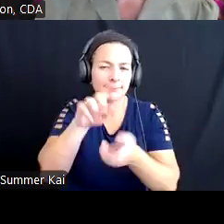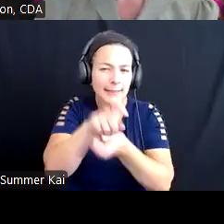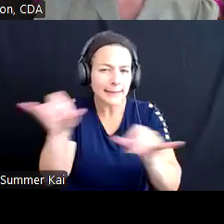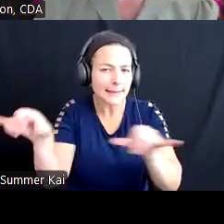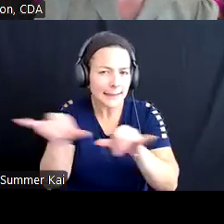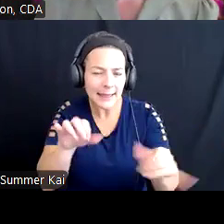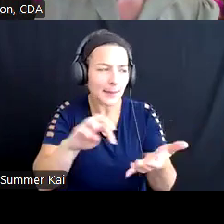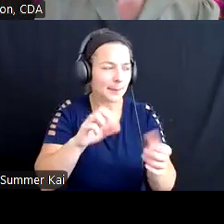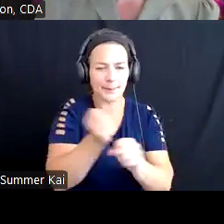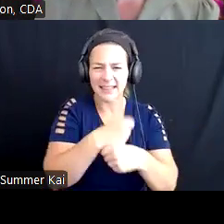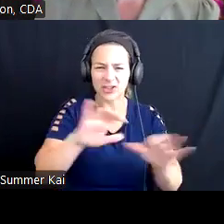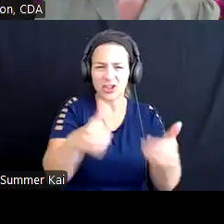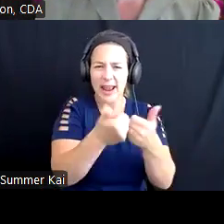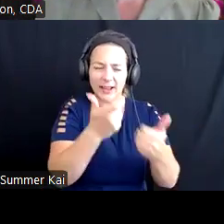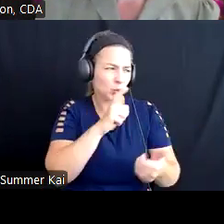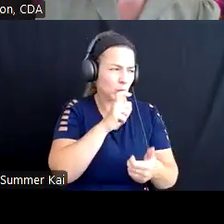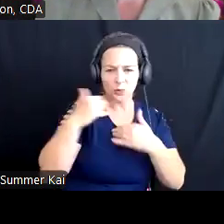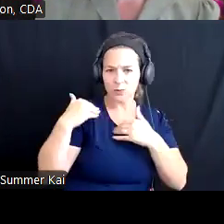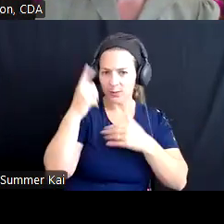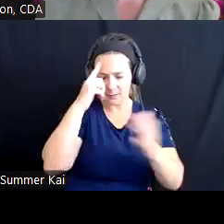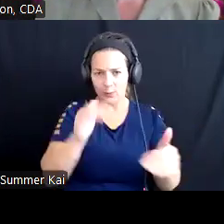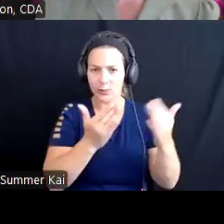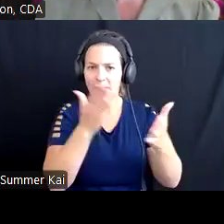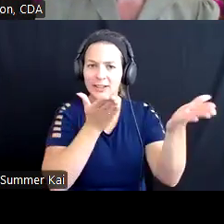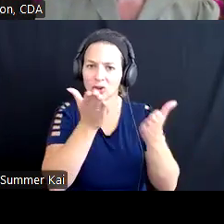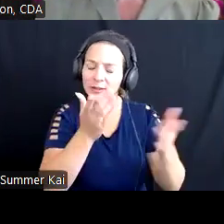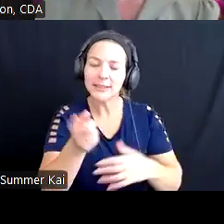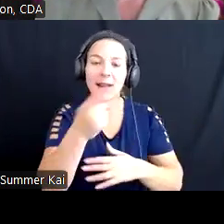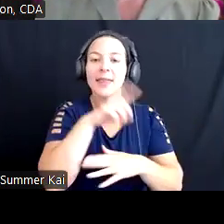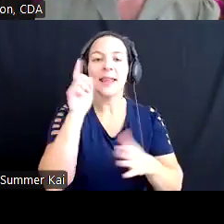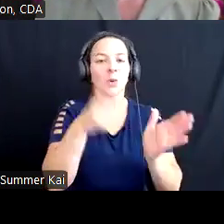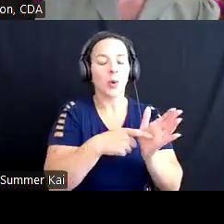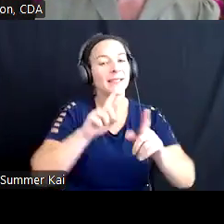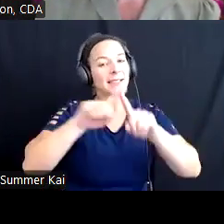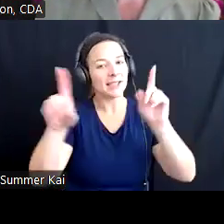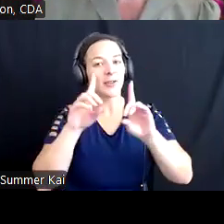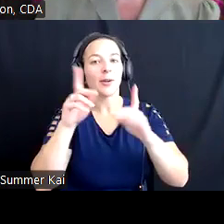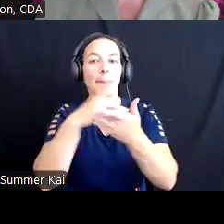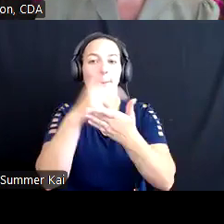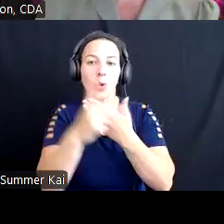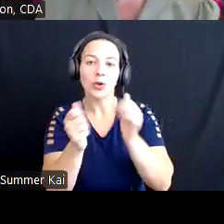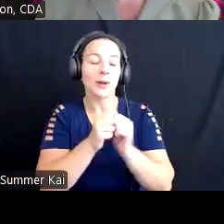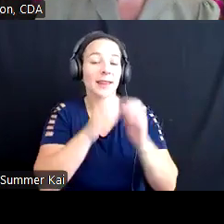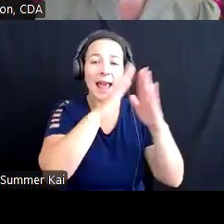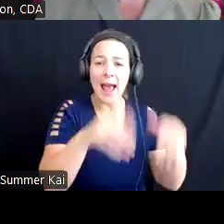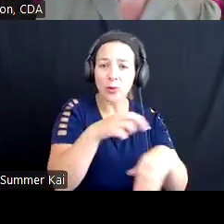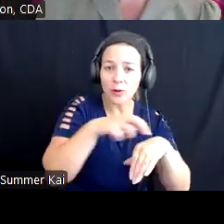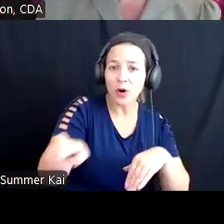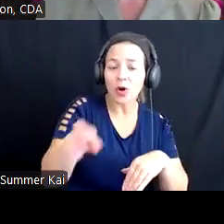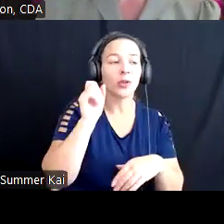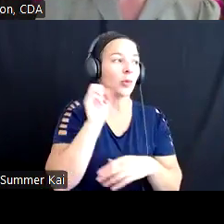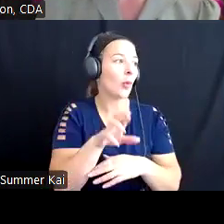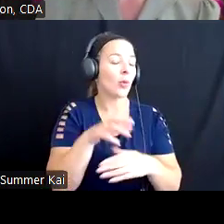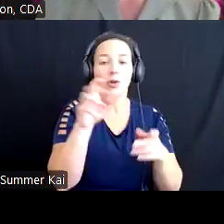services. Several HCBS providers noted that different programs offering housing referrals or transportation, for